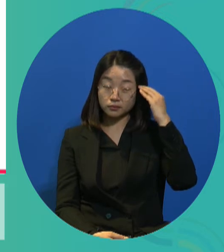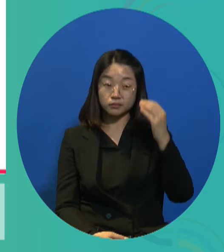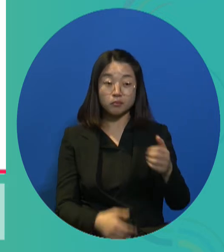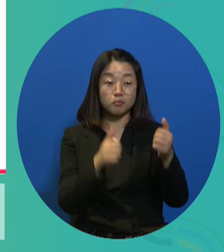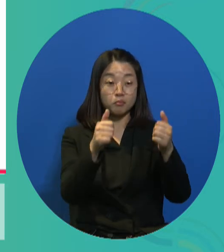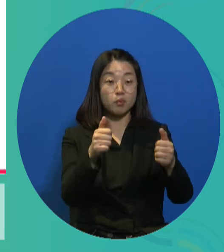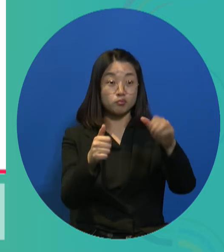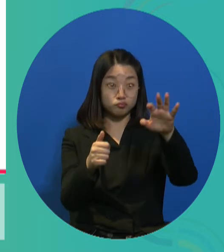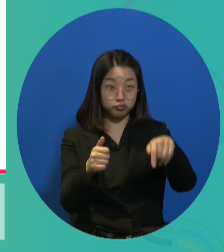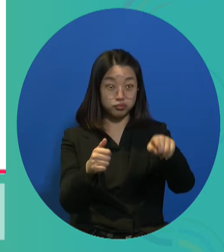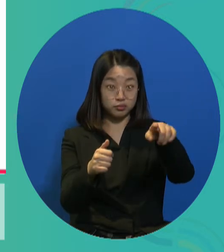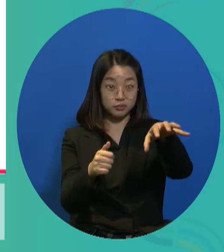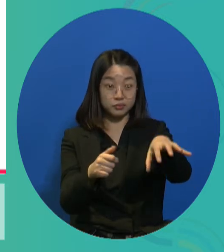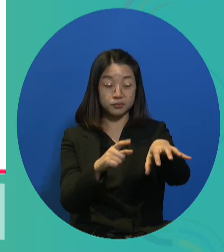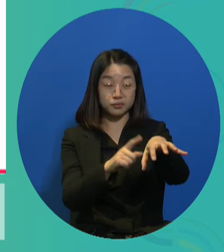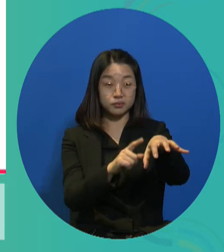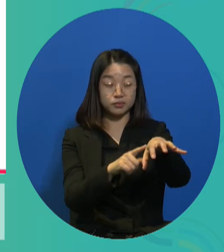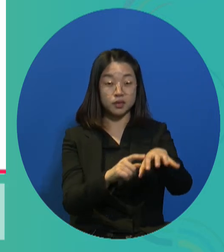trial,